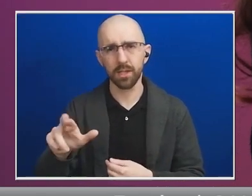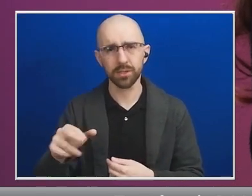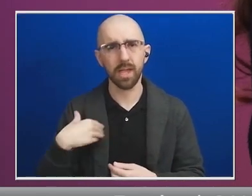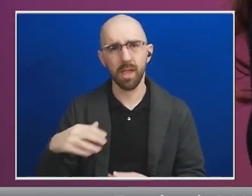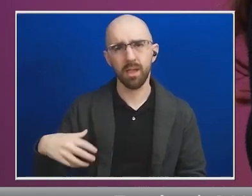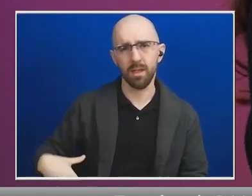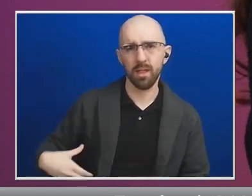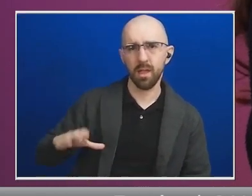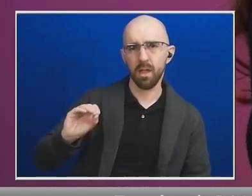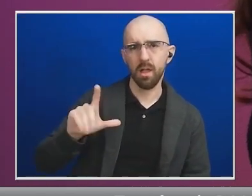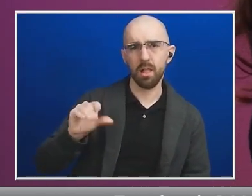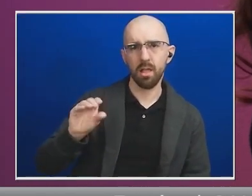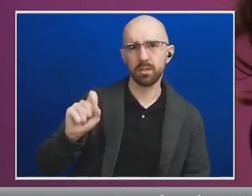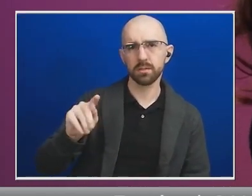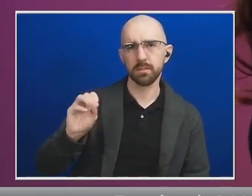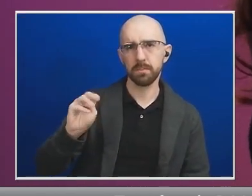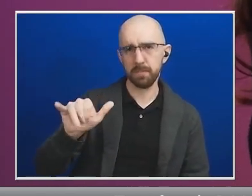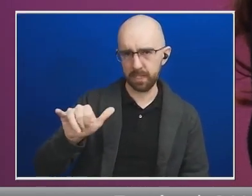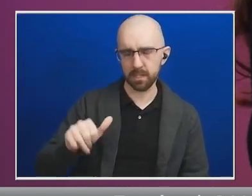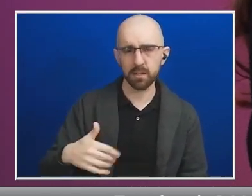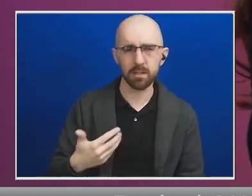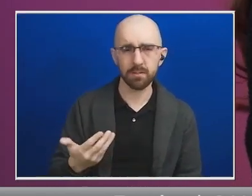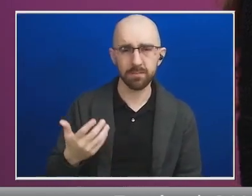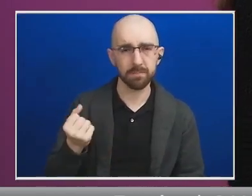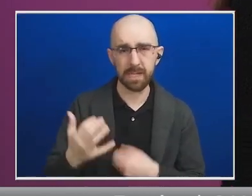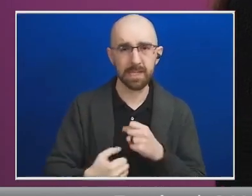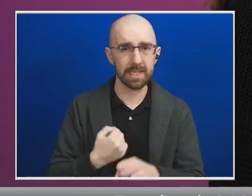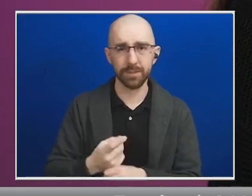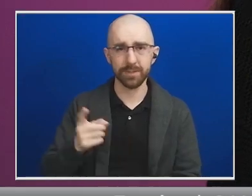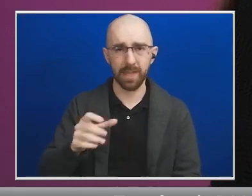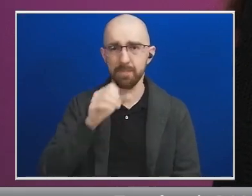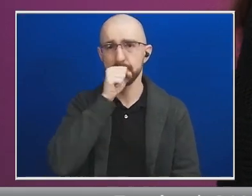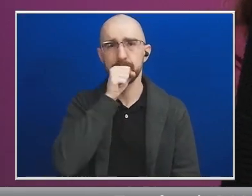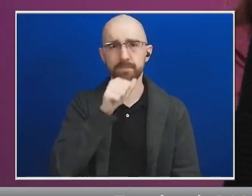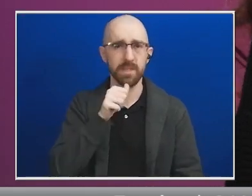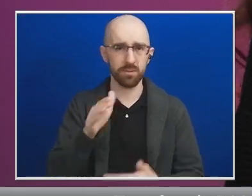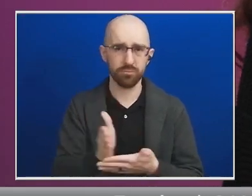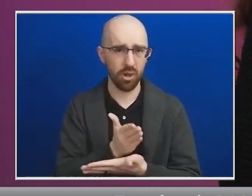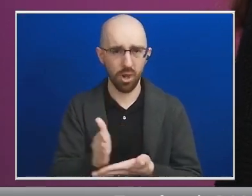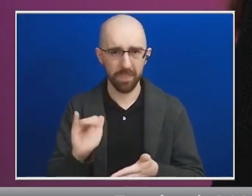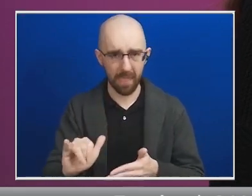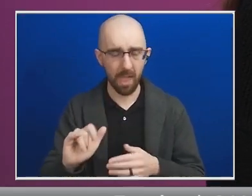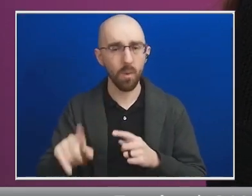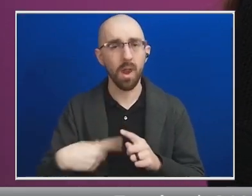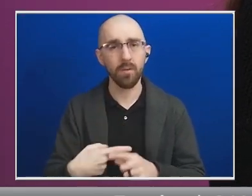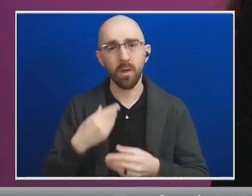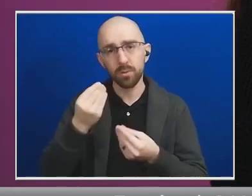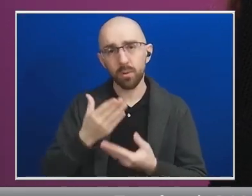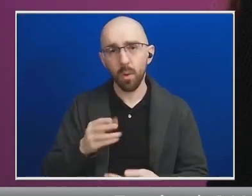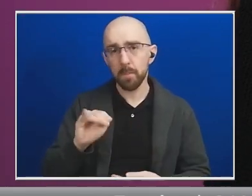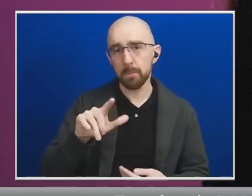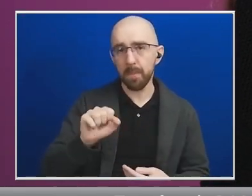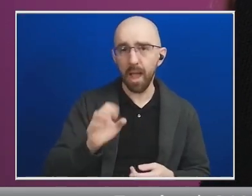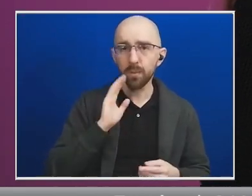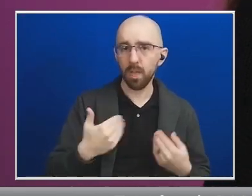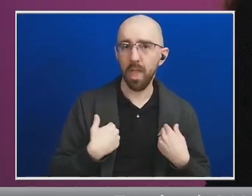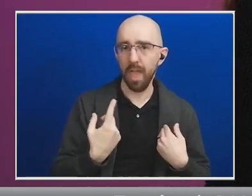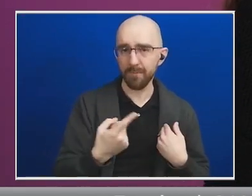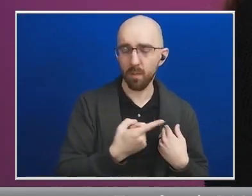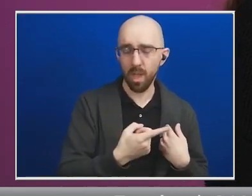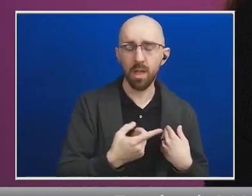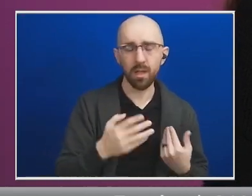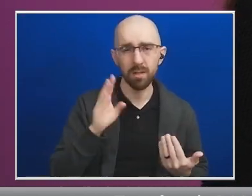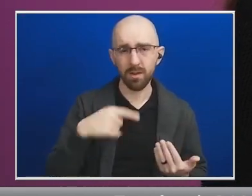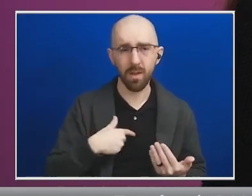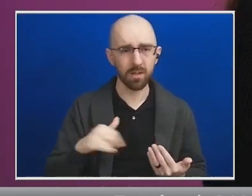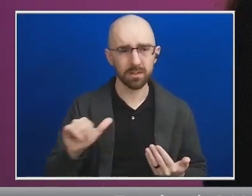years, they never shared any of that information. And then when I was told Miles was going to end up having a colostomy, I was like, oh my gosh, it